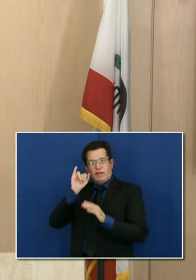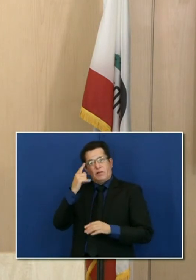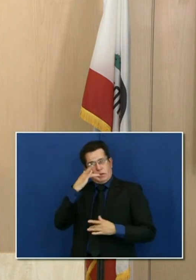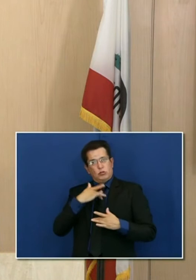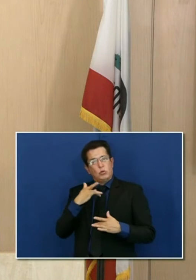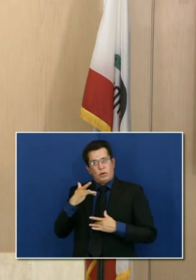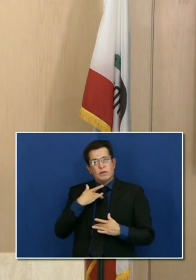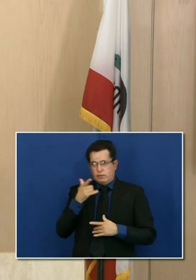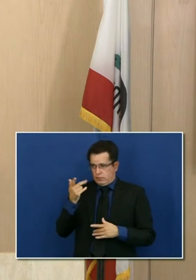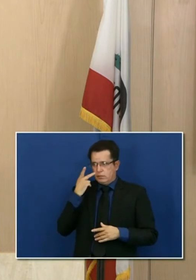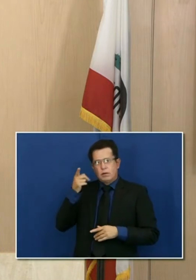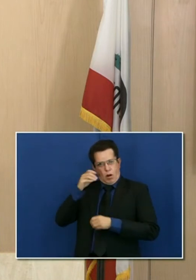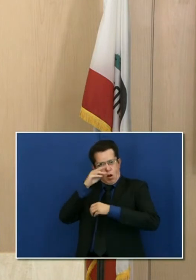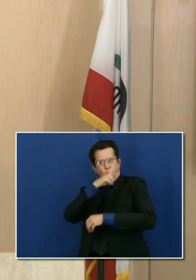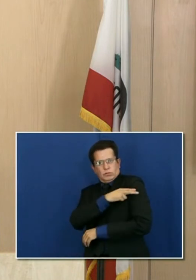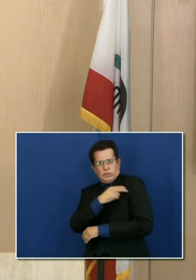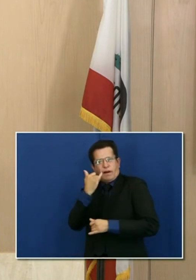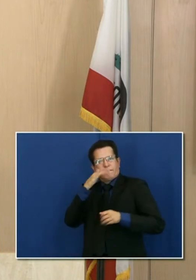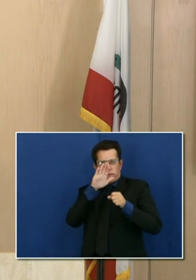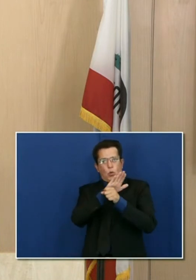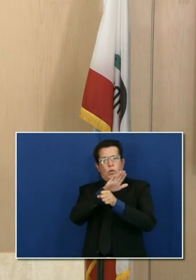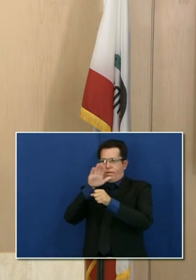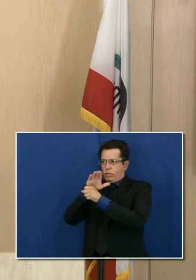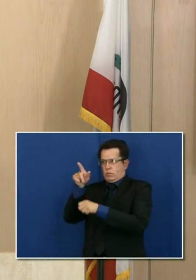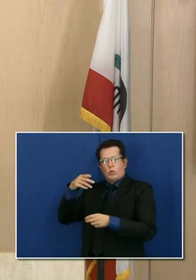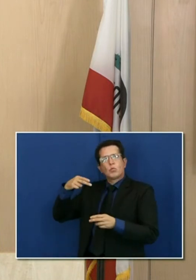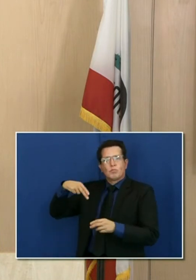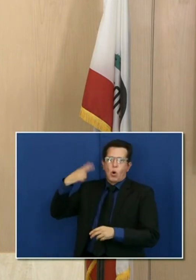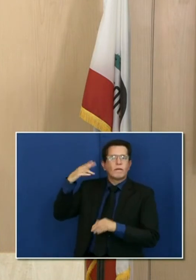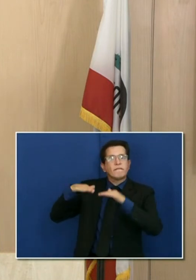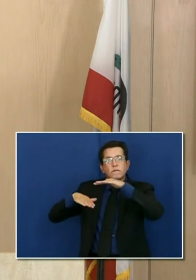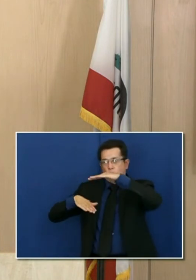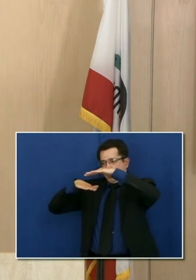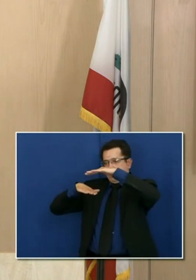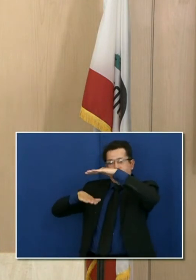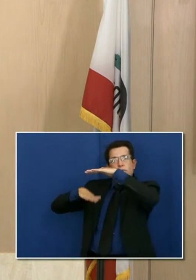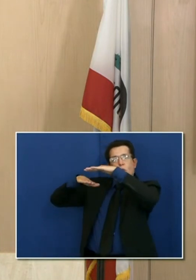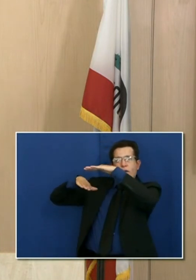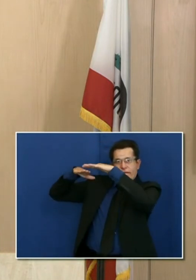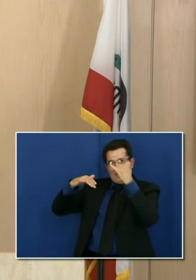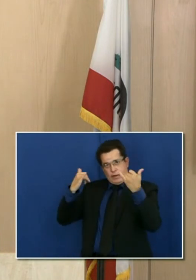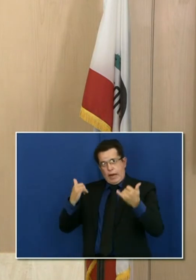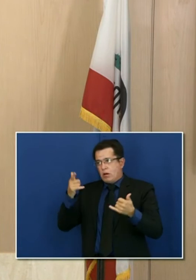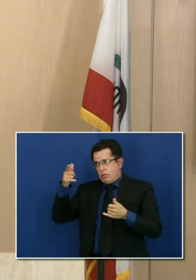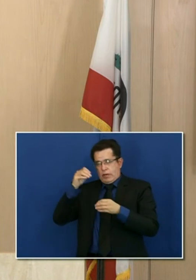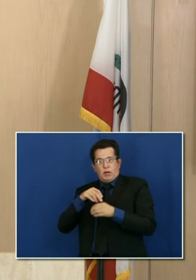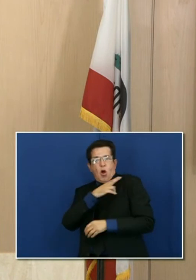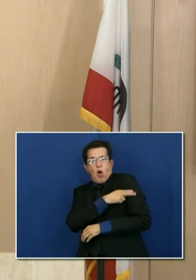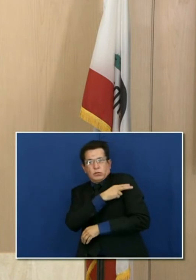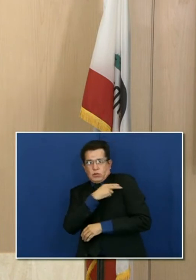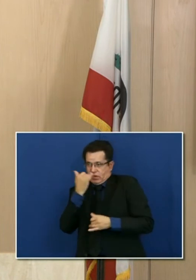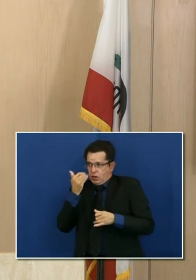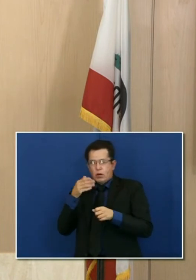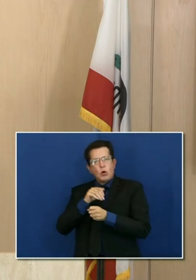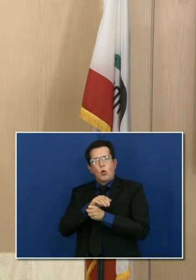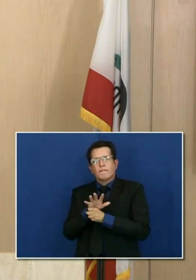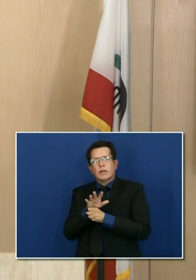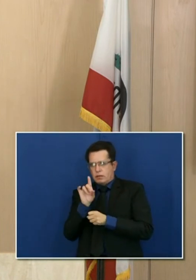are also rising. The daily average of new admissions into our area hospital systems for COVID increased